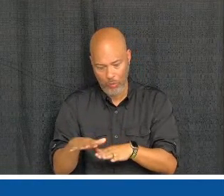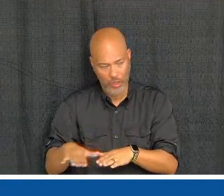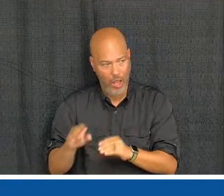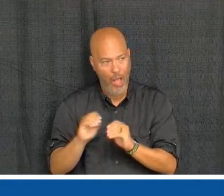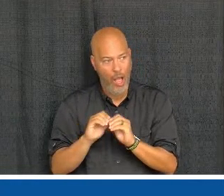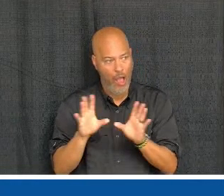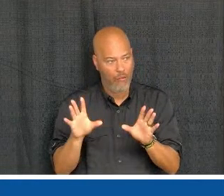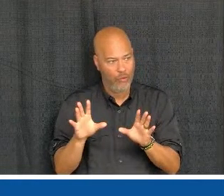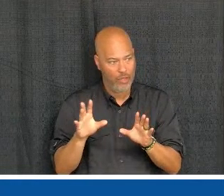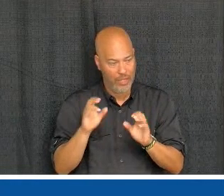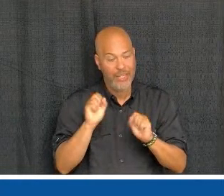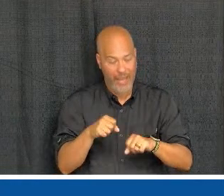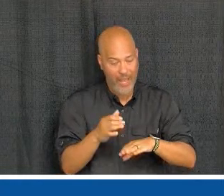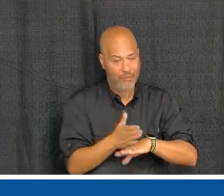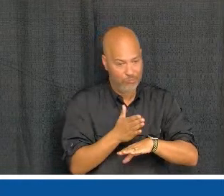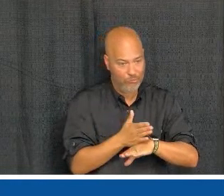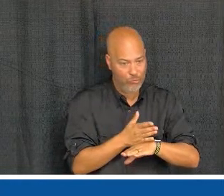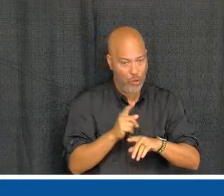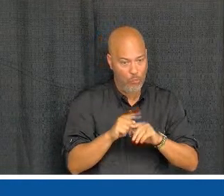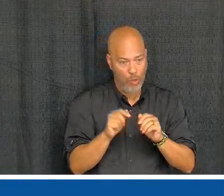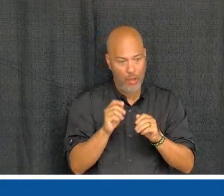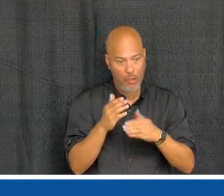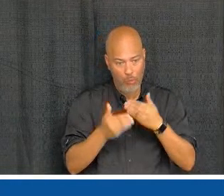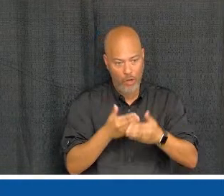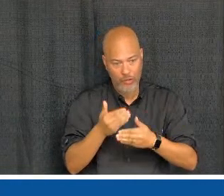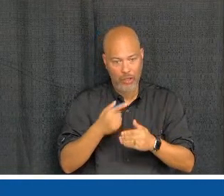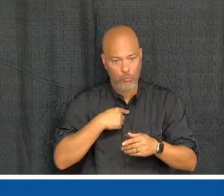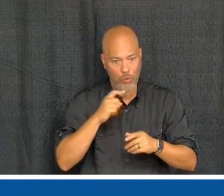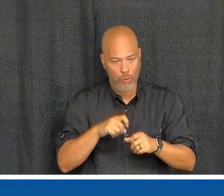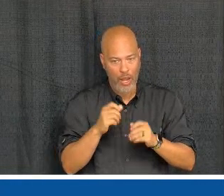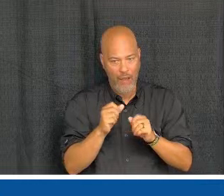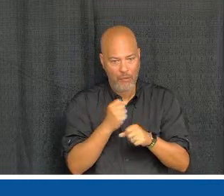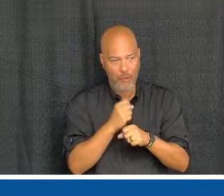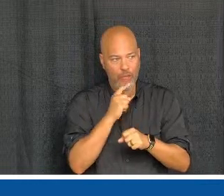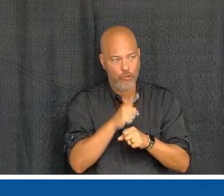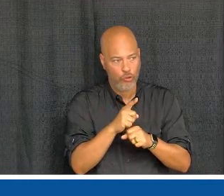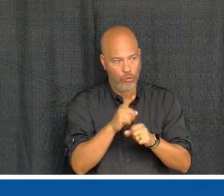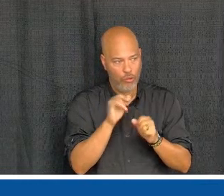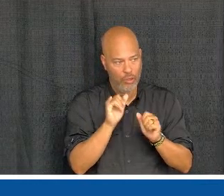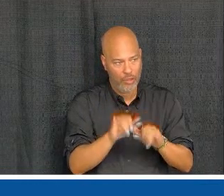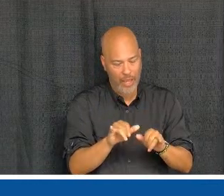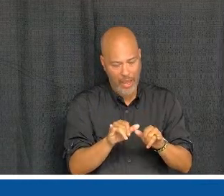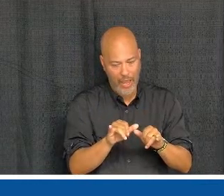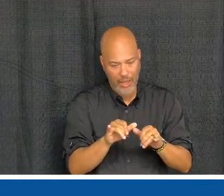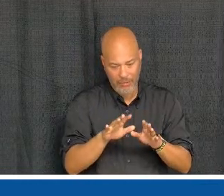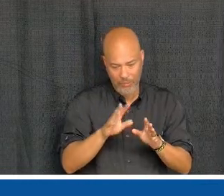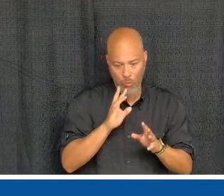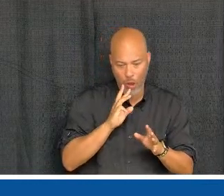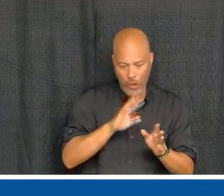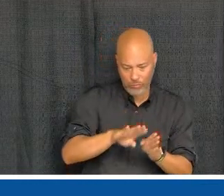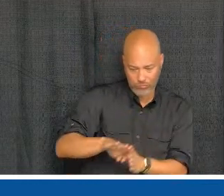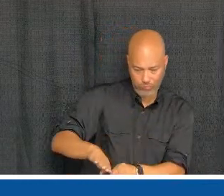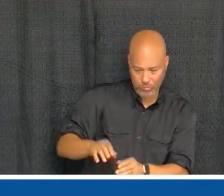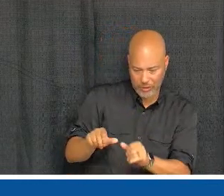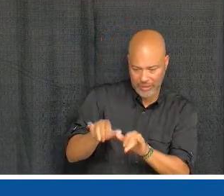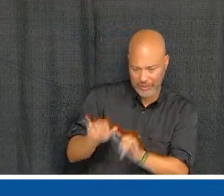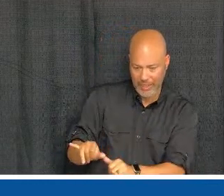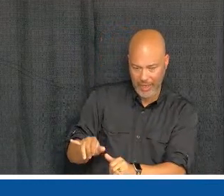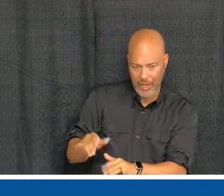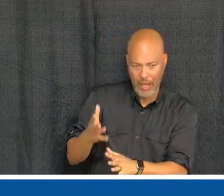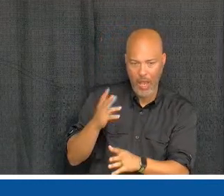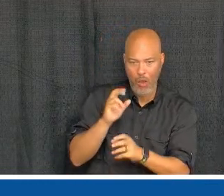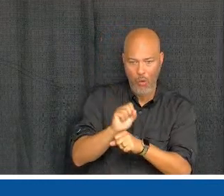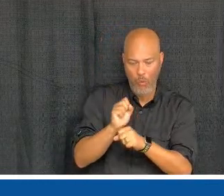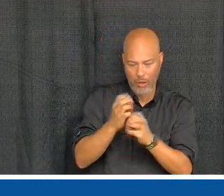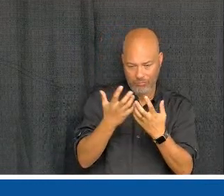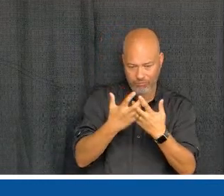it is developable, but through the site plan process, we would have to maintain that floodplain capacity on the site or work with the